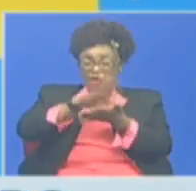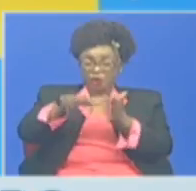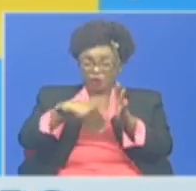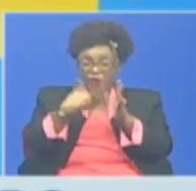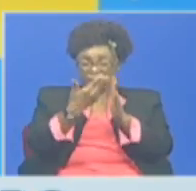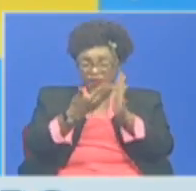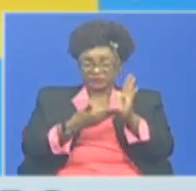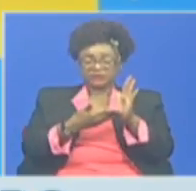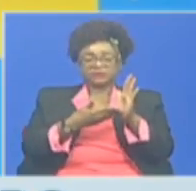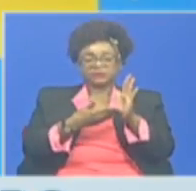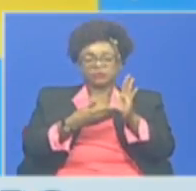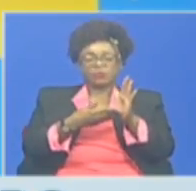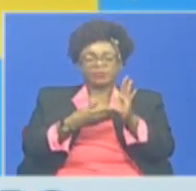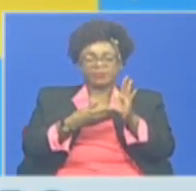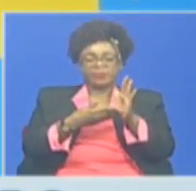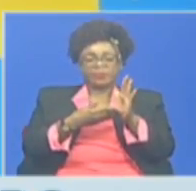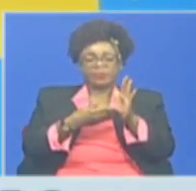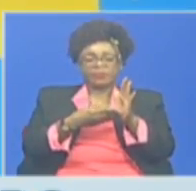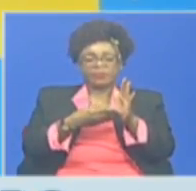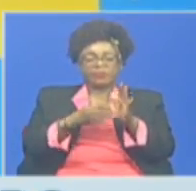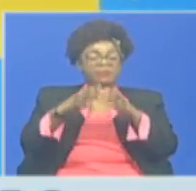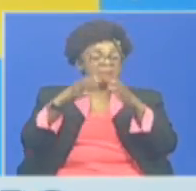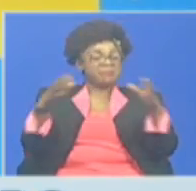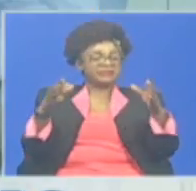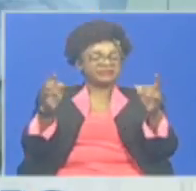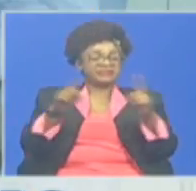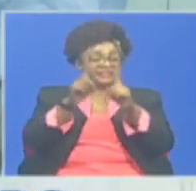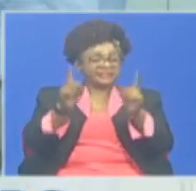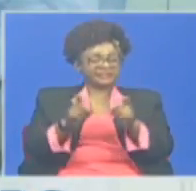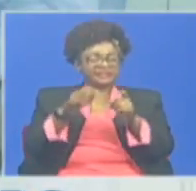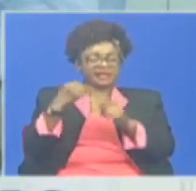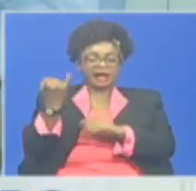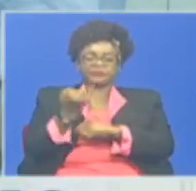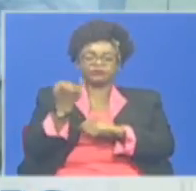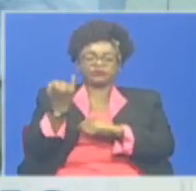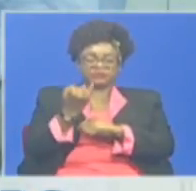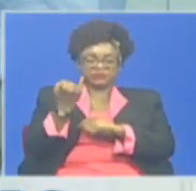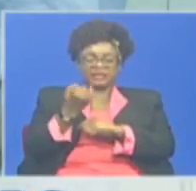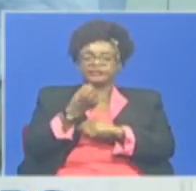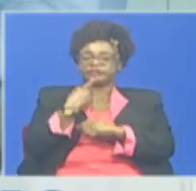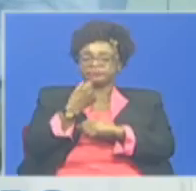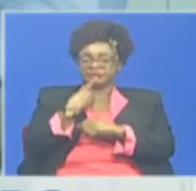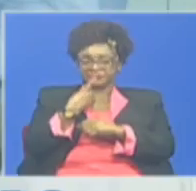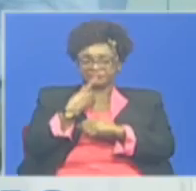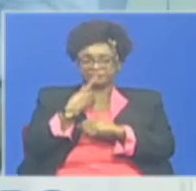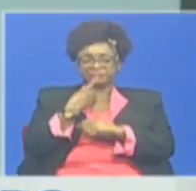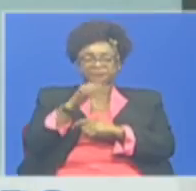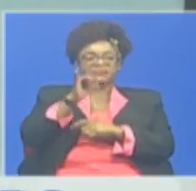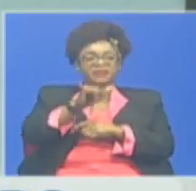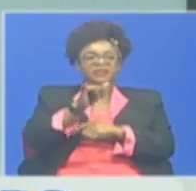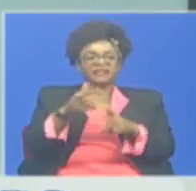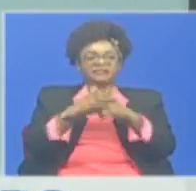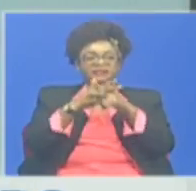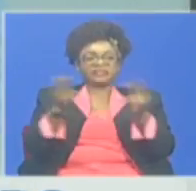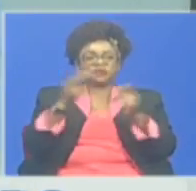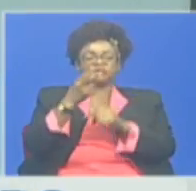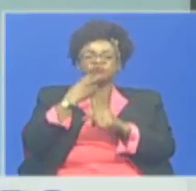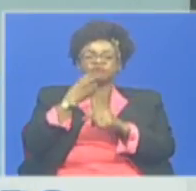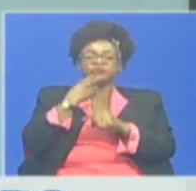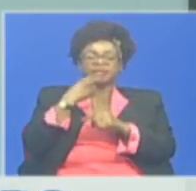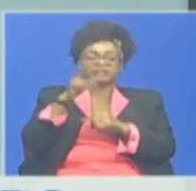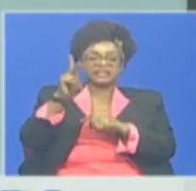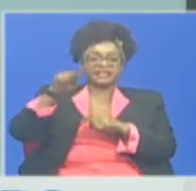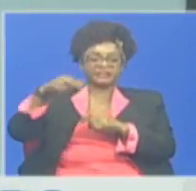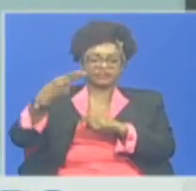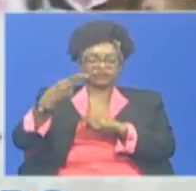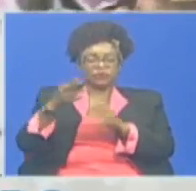testing, isolating, and treating. Mass testing started at the Kenyatta Hospital on Tuesday, with frontline